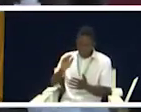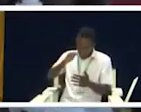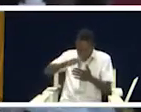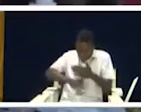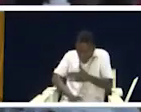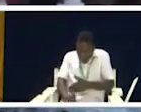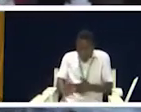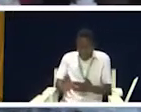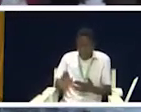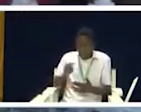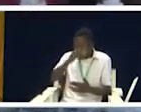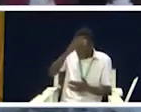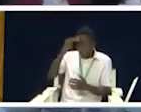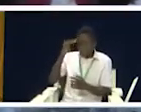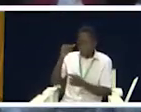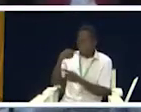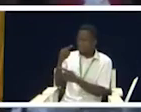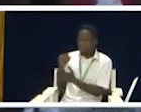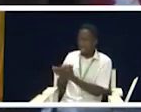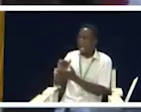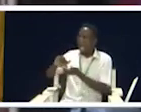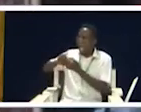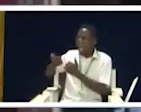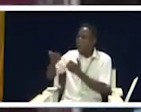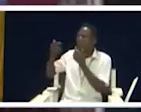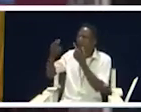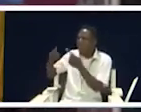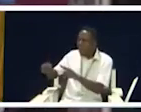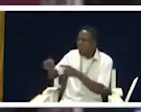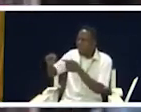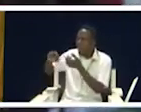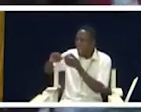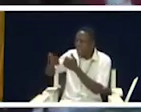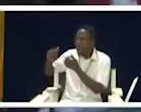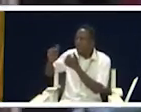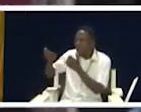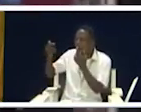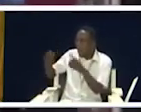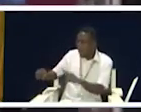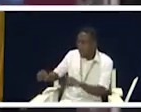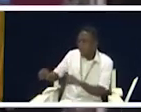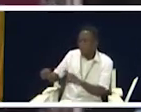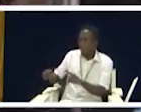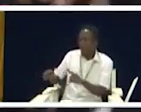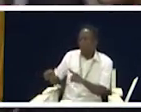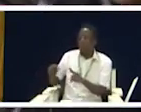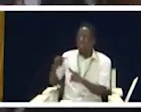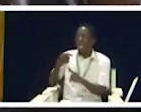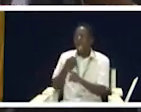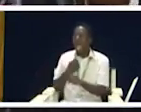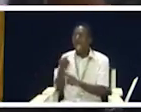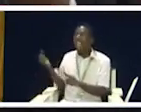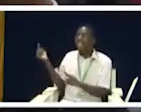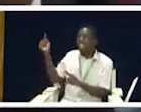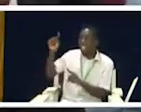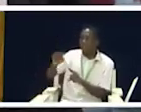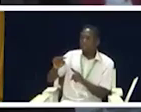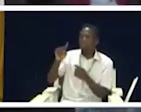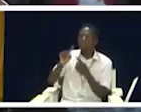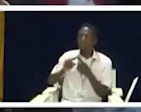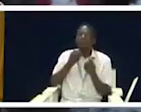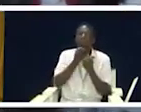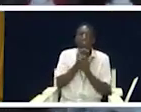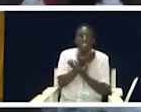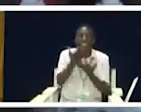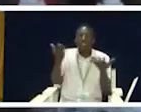be? There's somebody here, you are asking, how shall this thing be? I came all the way to tell you that